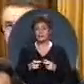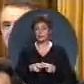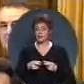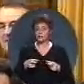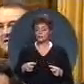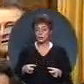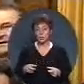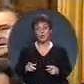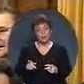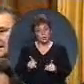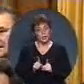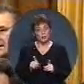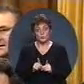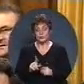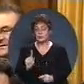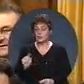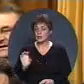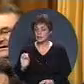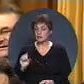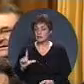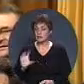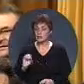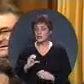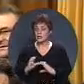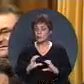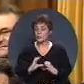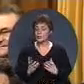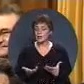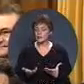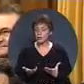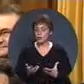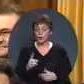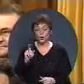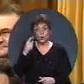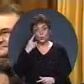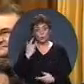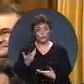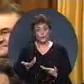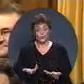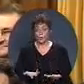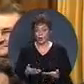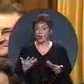all industry sectors, including telecommunications. Obviously,